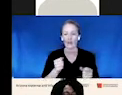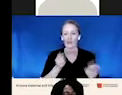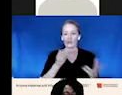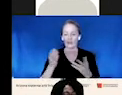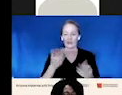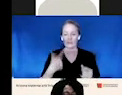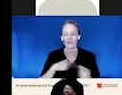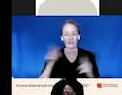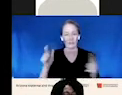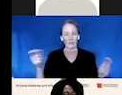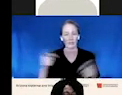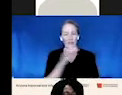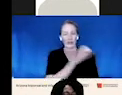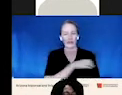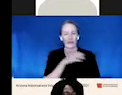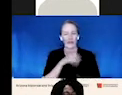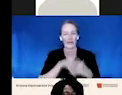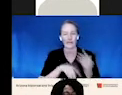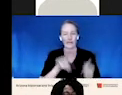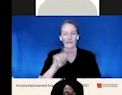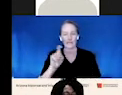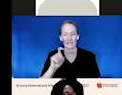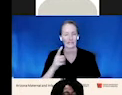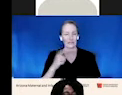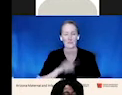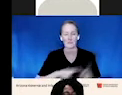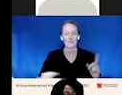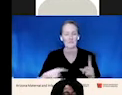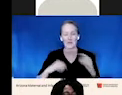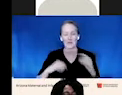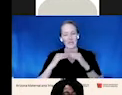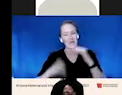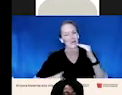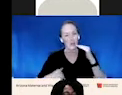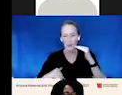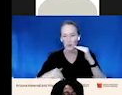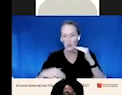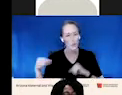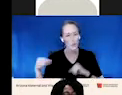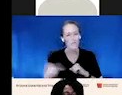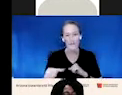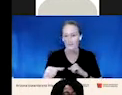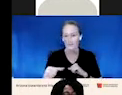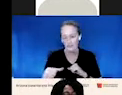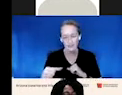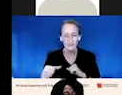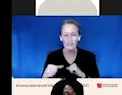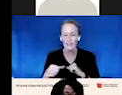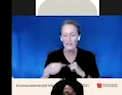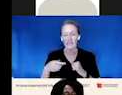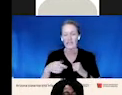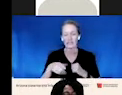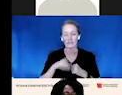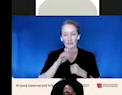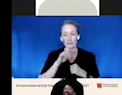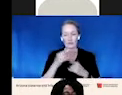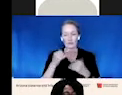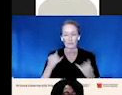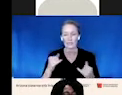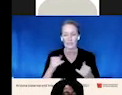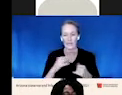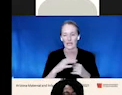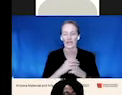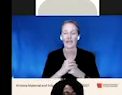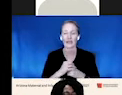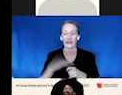Phoenix, but is very much chronically underfunded. This is still true today, that the federal budget allocates twice as much per capita